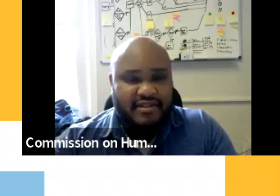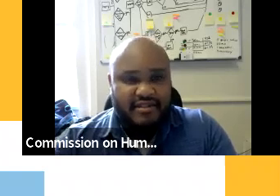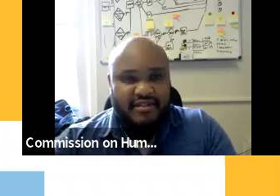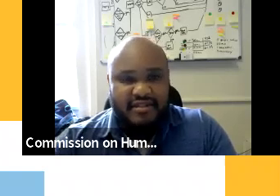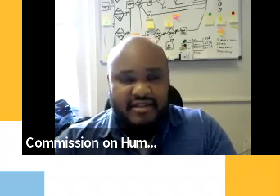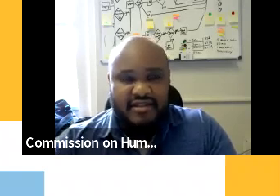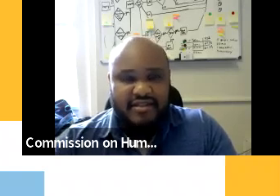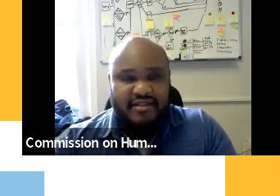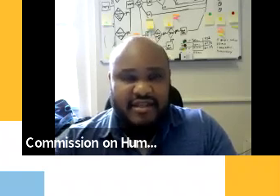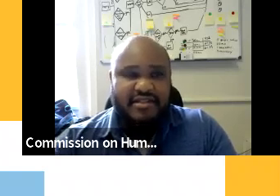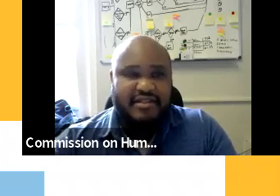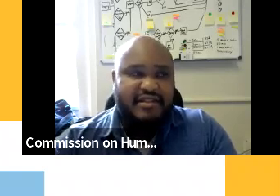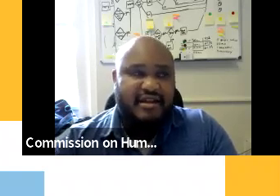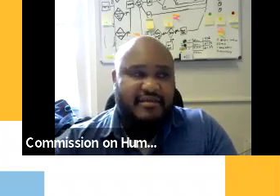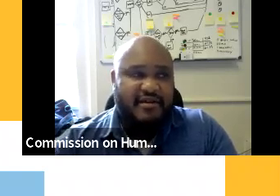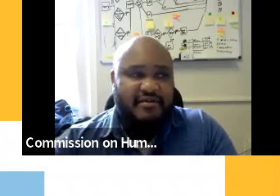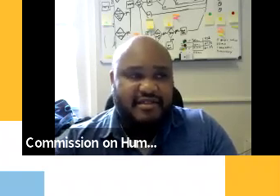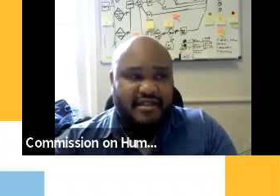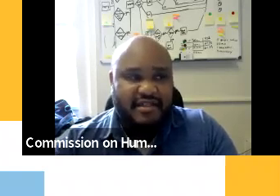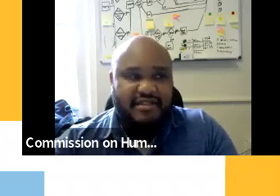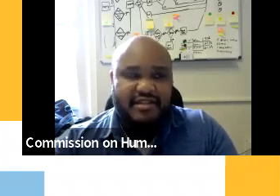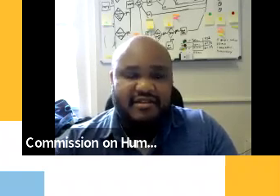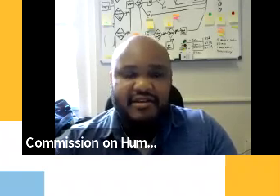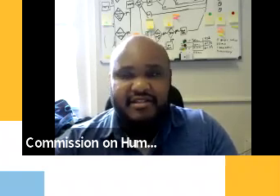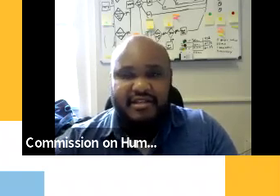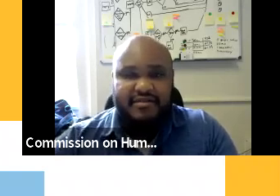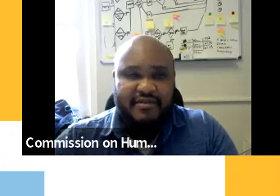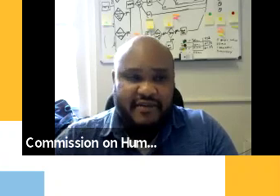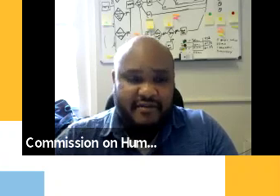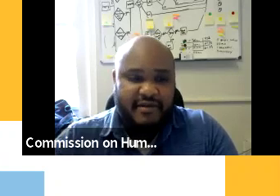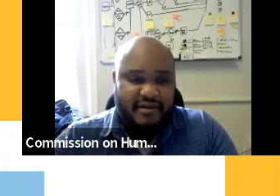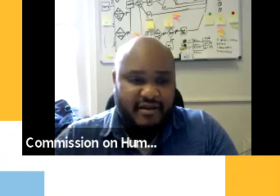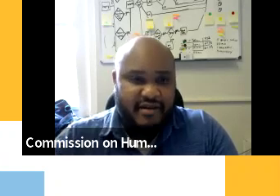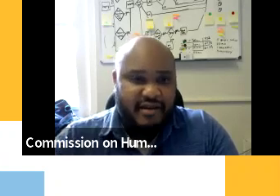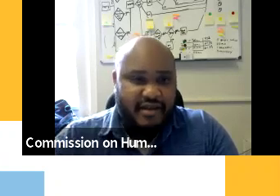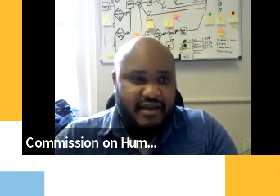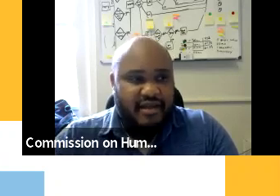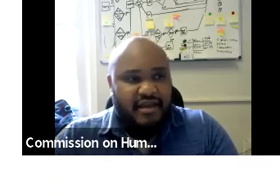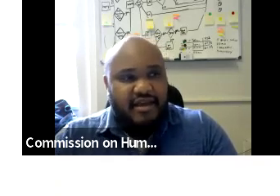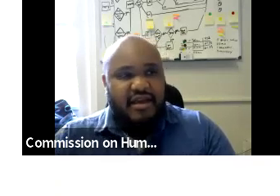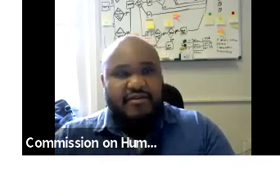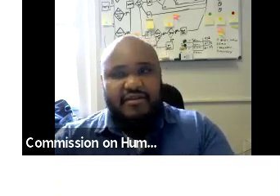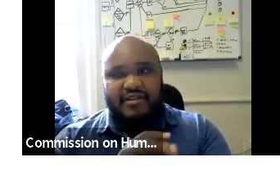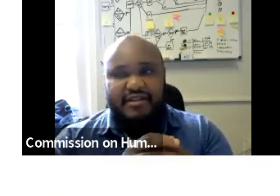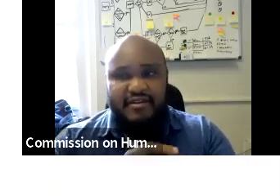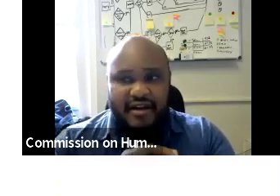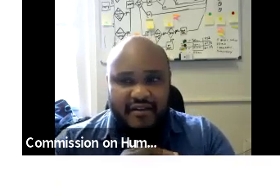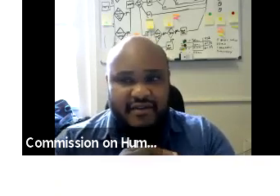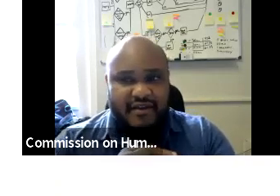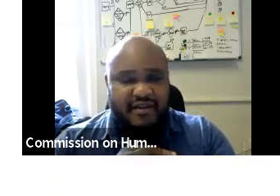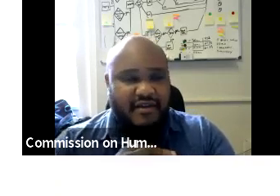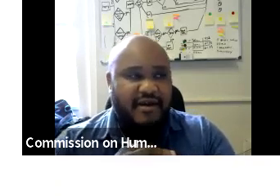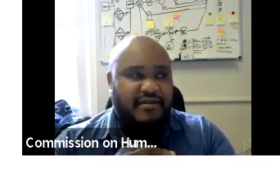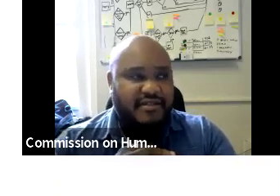So this section is going to talk about sex, gender, and sexual development. We're going to start